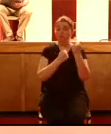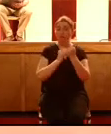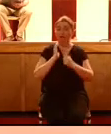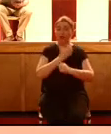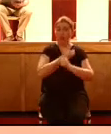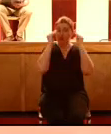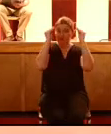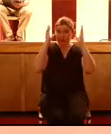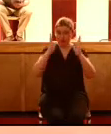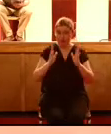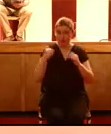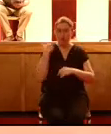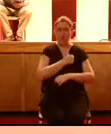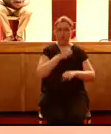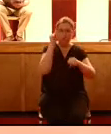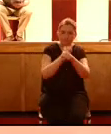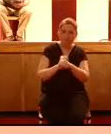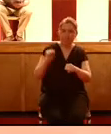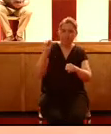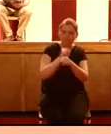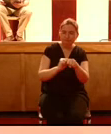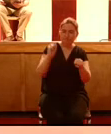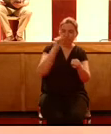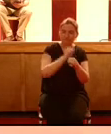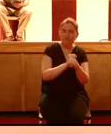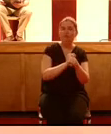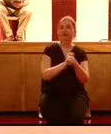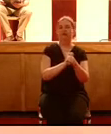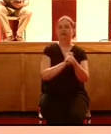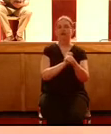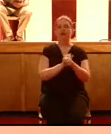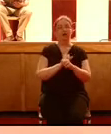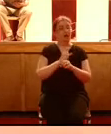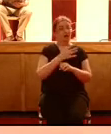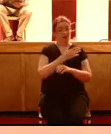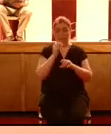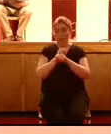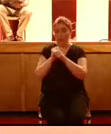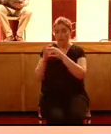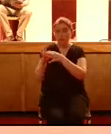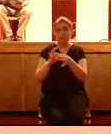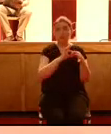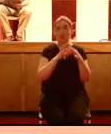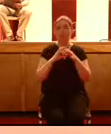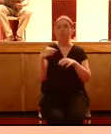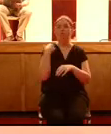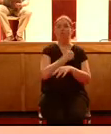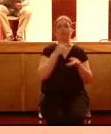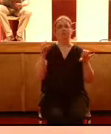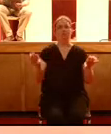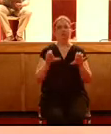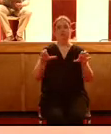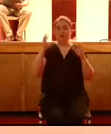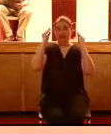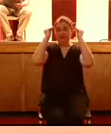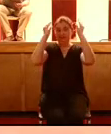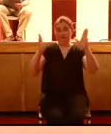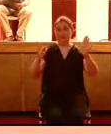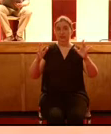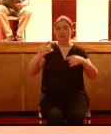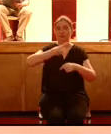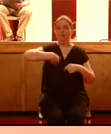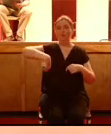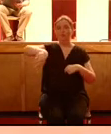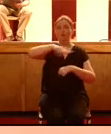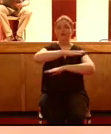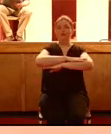working very hard to keep them, we have a great system of collaboration. We do teacher roundtables everywhere in the spring, except